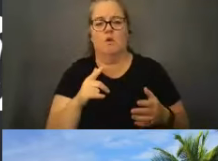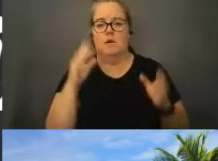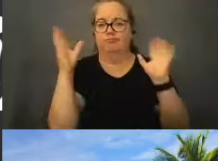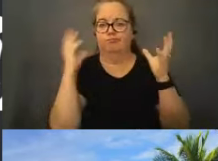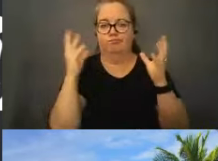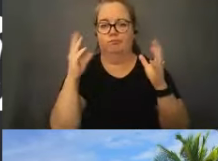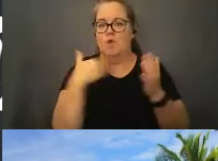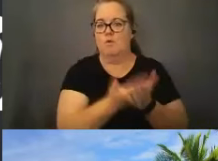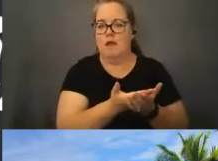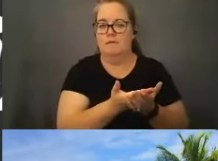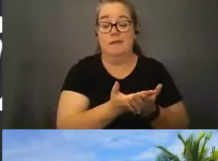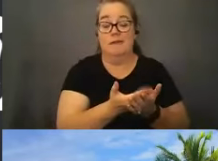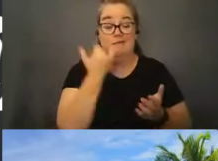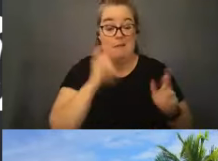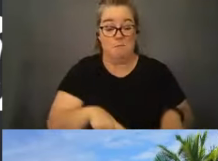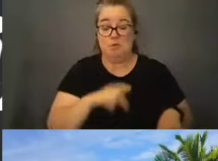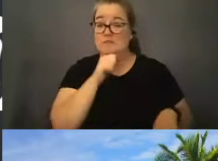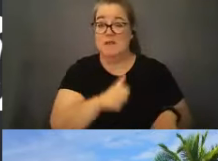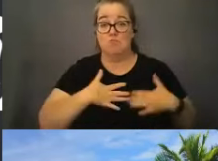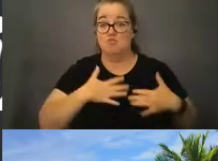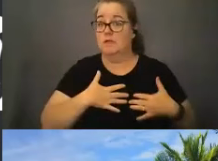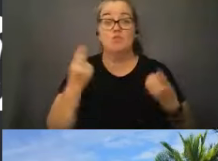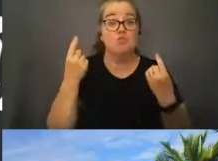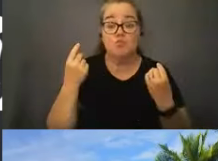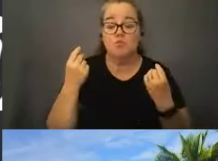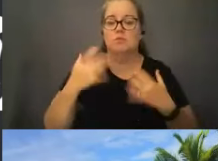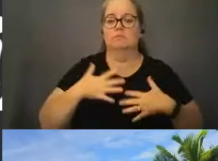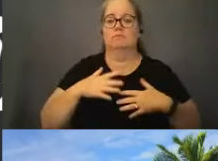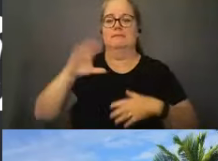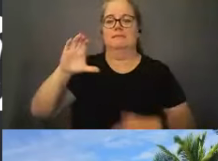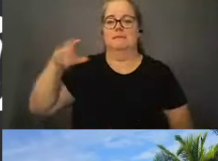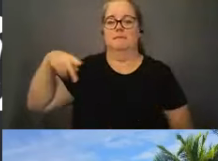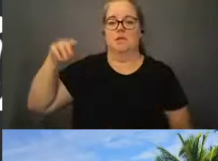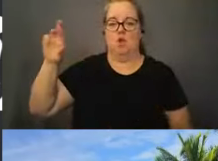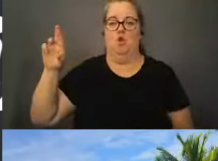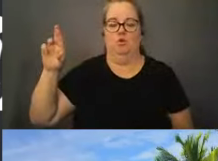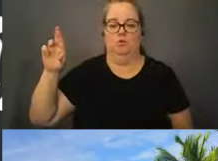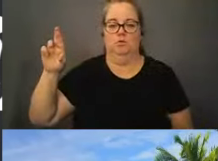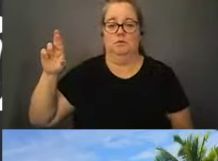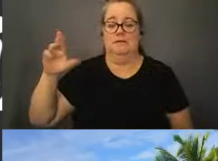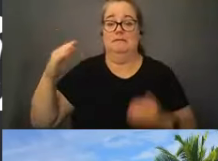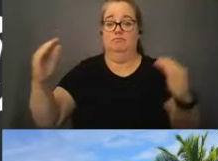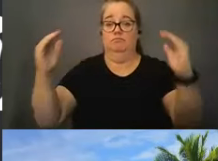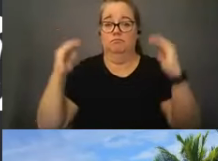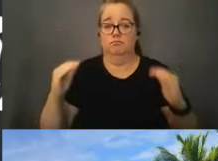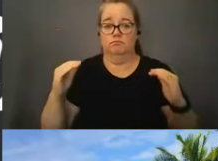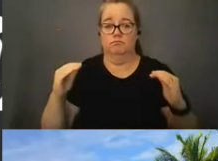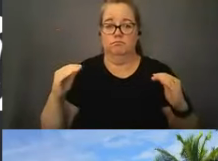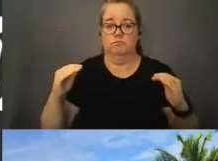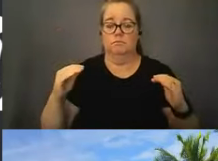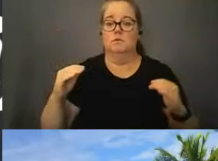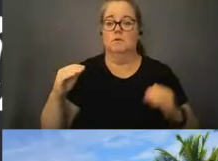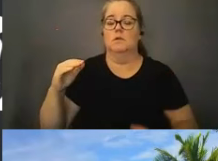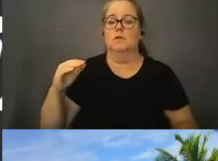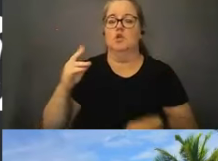breathing, we need to start CPR. The next thing we're going to try is defibrillate.